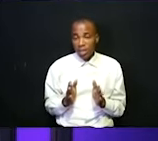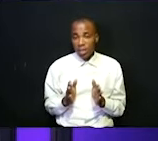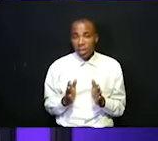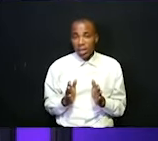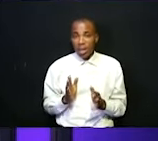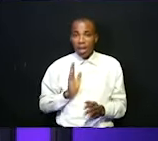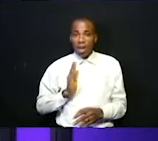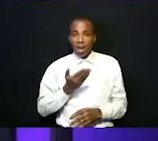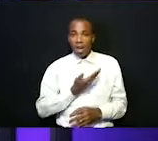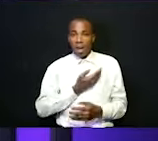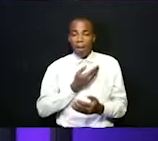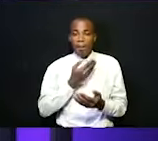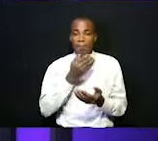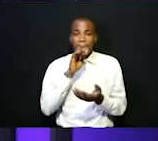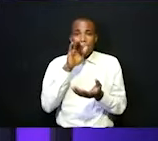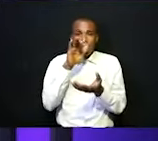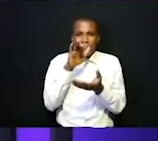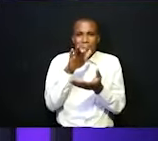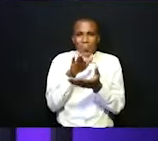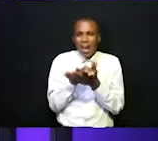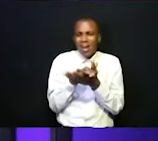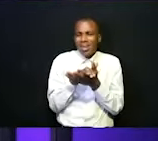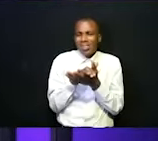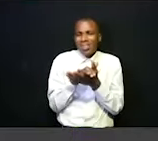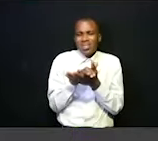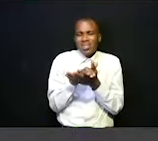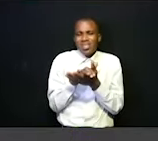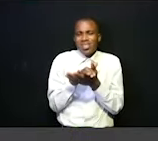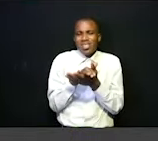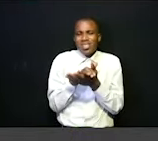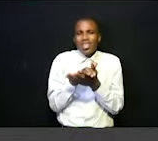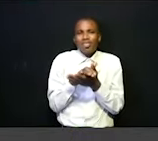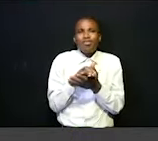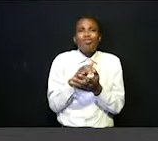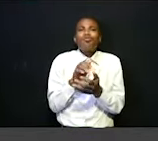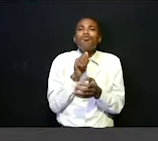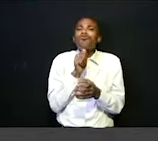our marriages become no ordinary union.